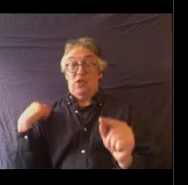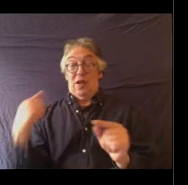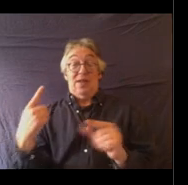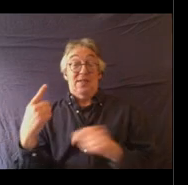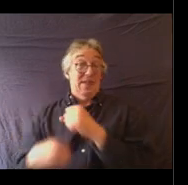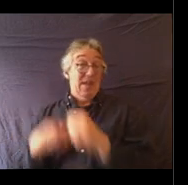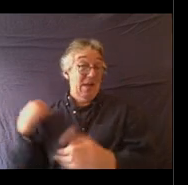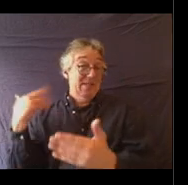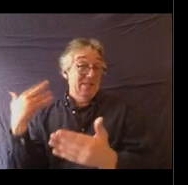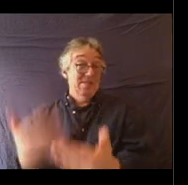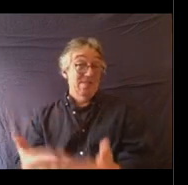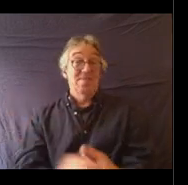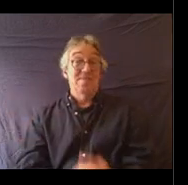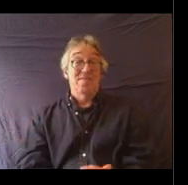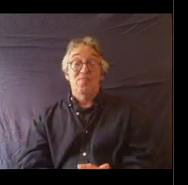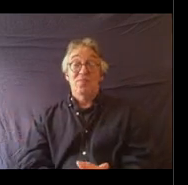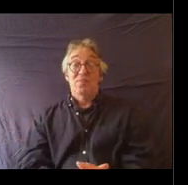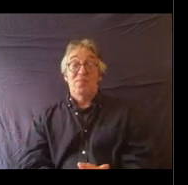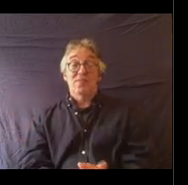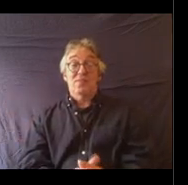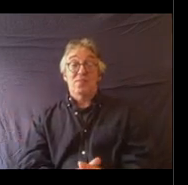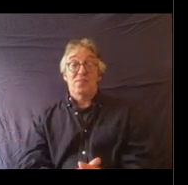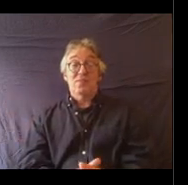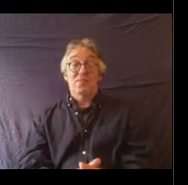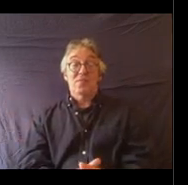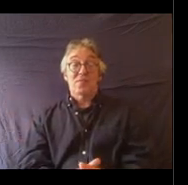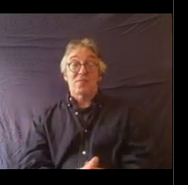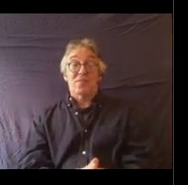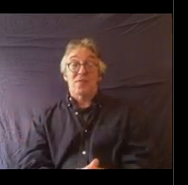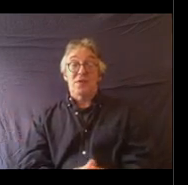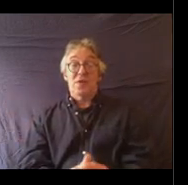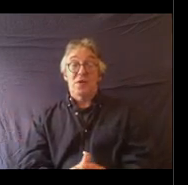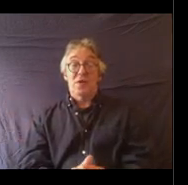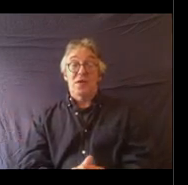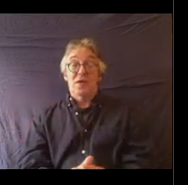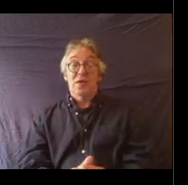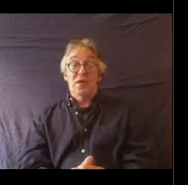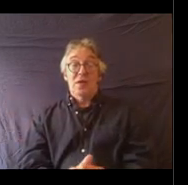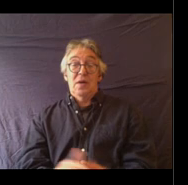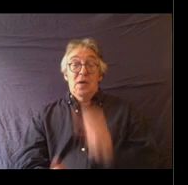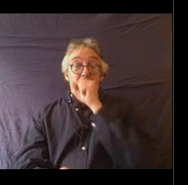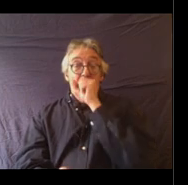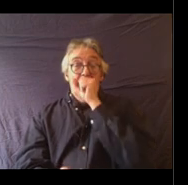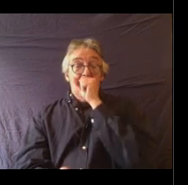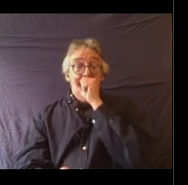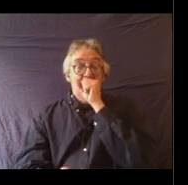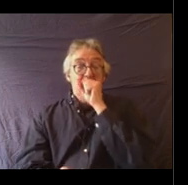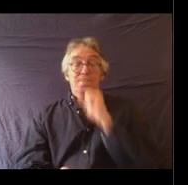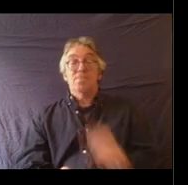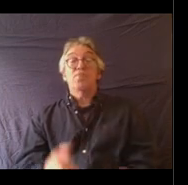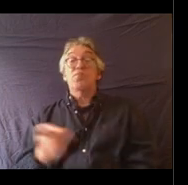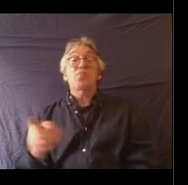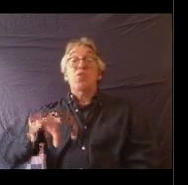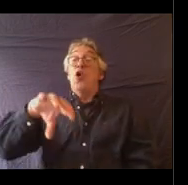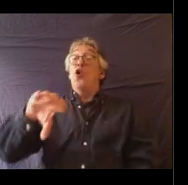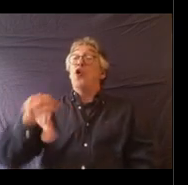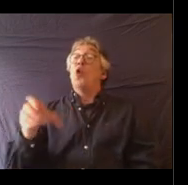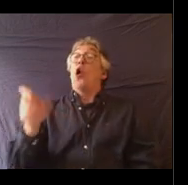or at least months during the last legislative period. So basically, country of origin always